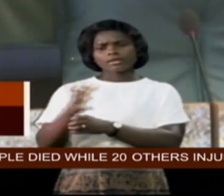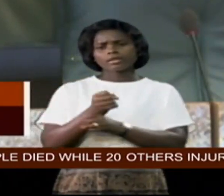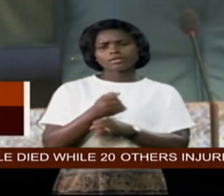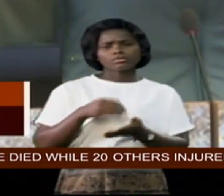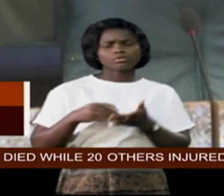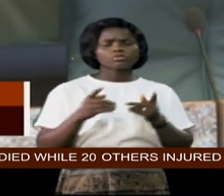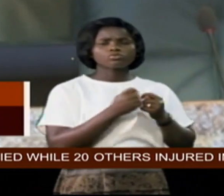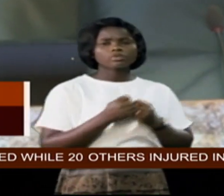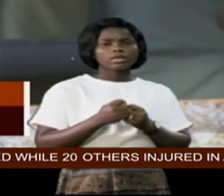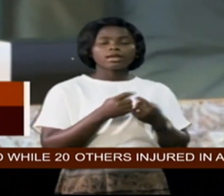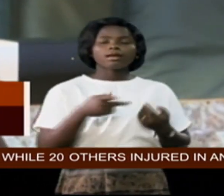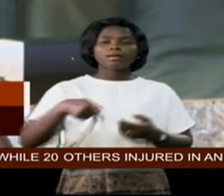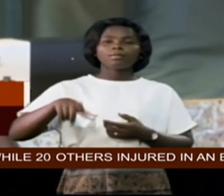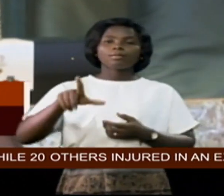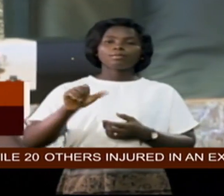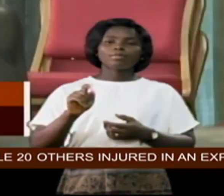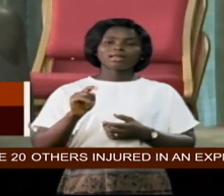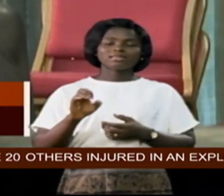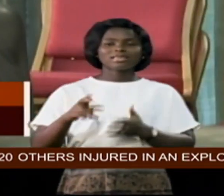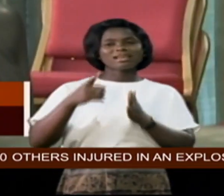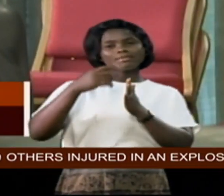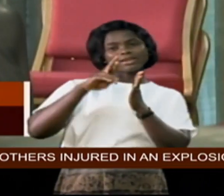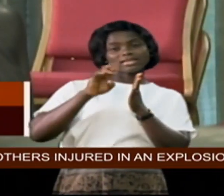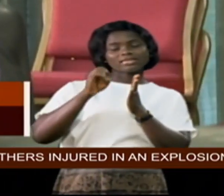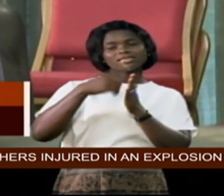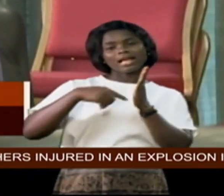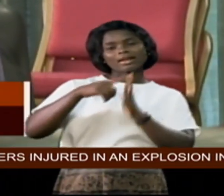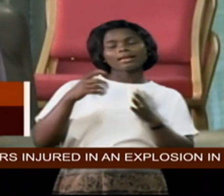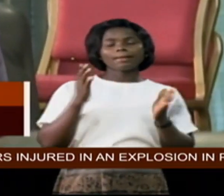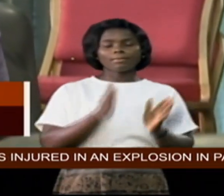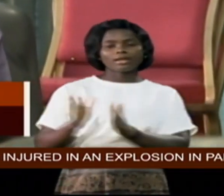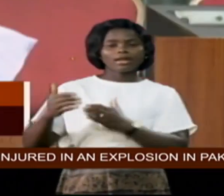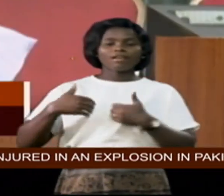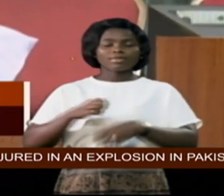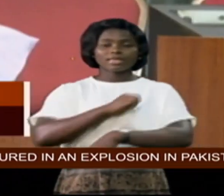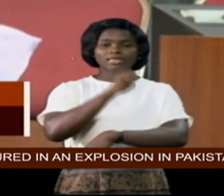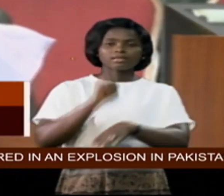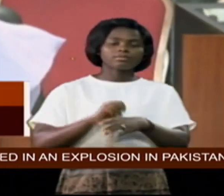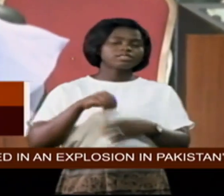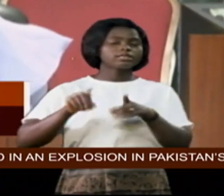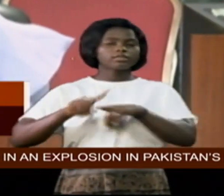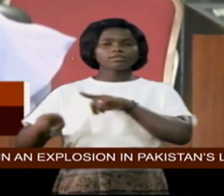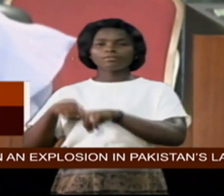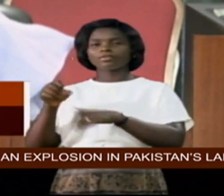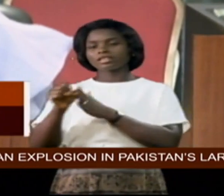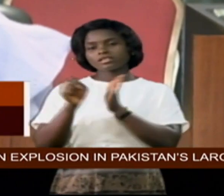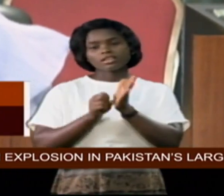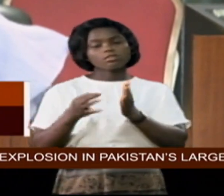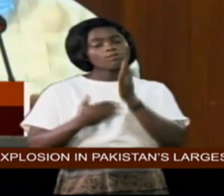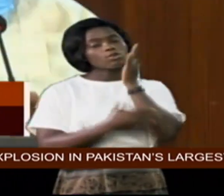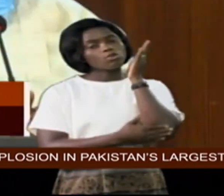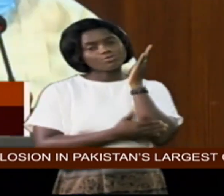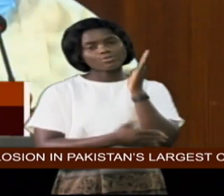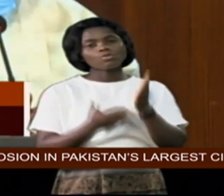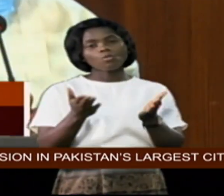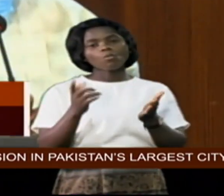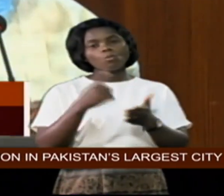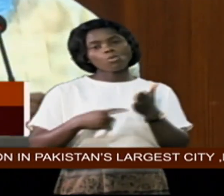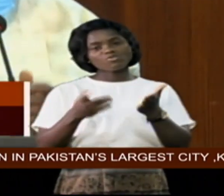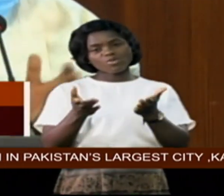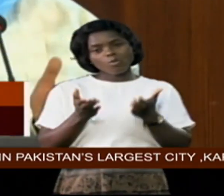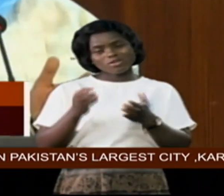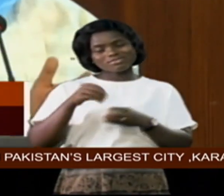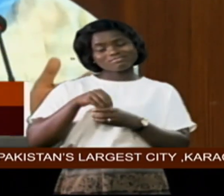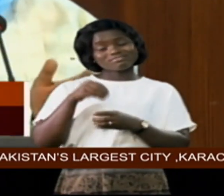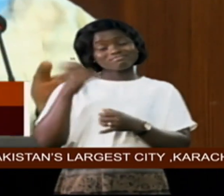Already, plastic recycling plants have been established in the various states of the country. What we want in the end is for the